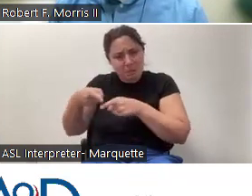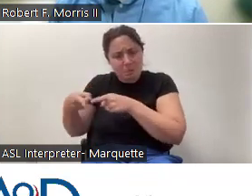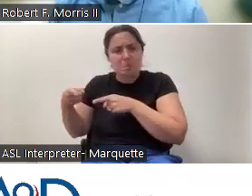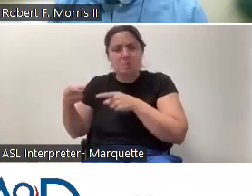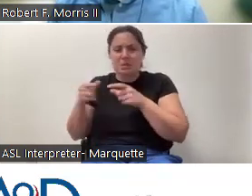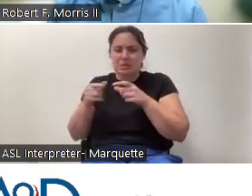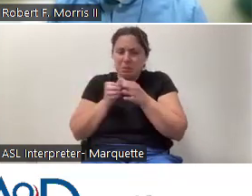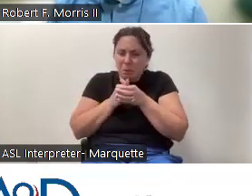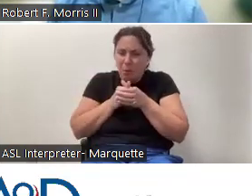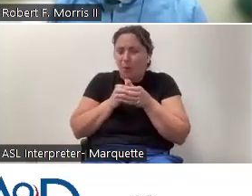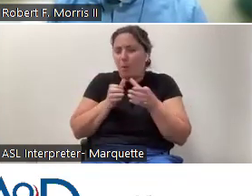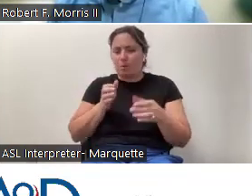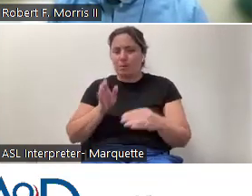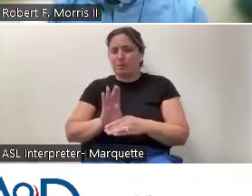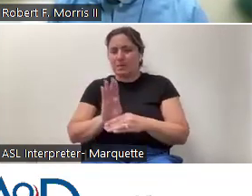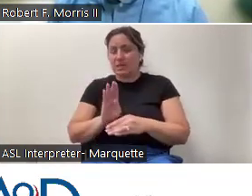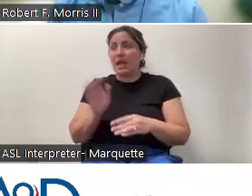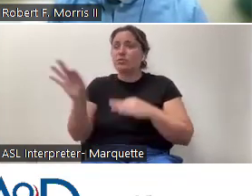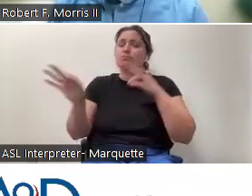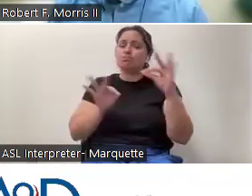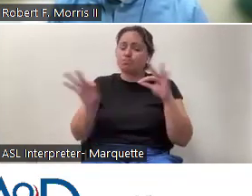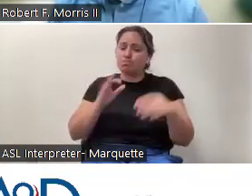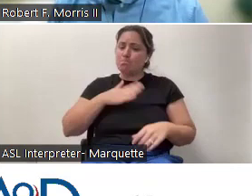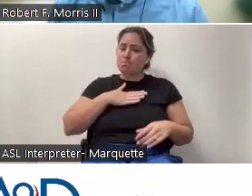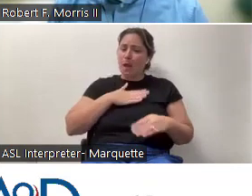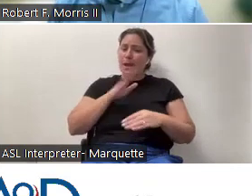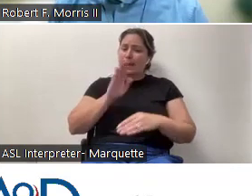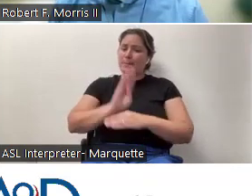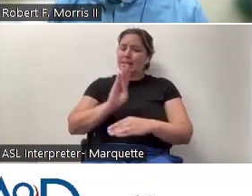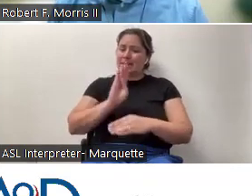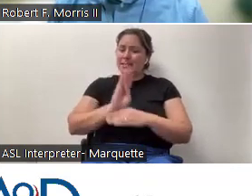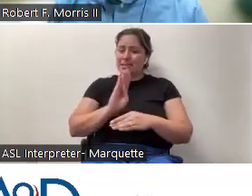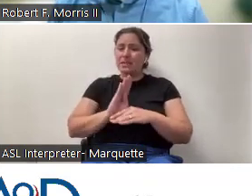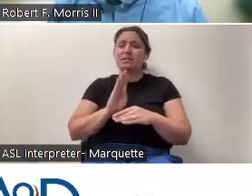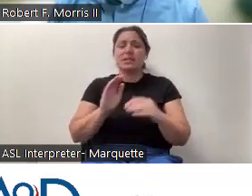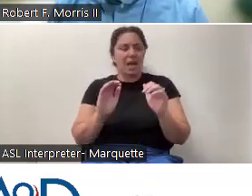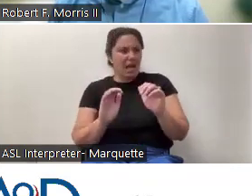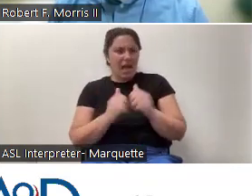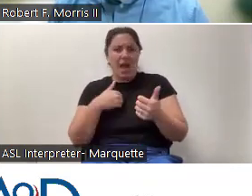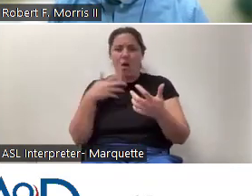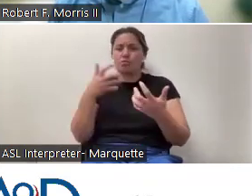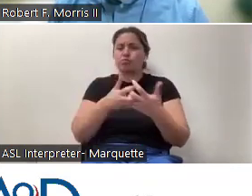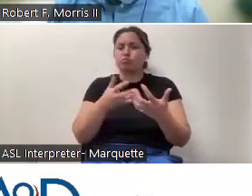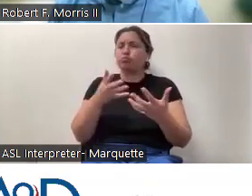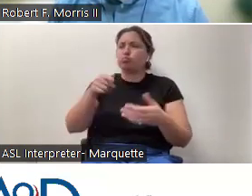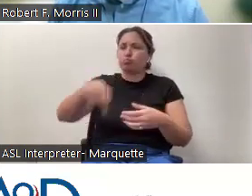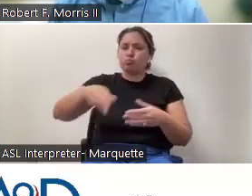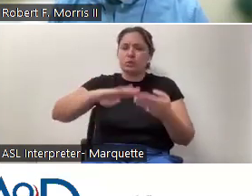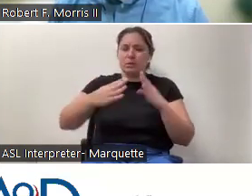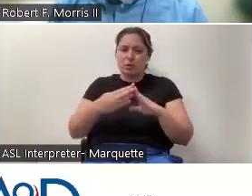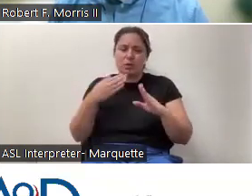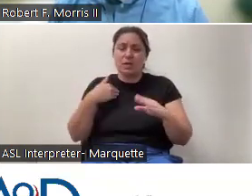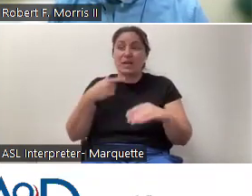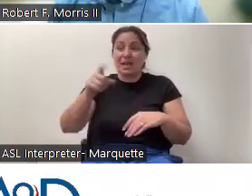have to explain how this small business fits into their community and meets a need in